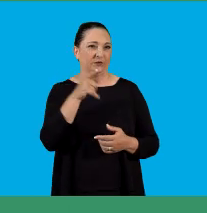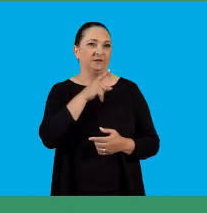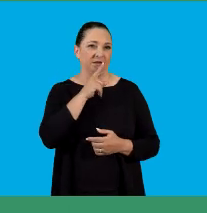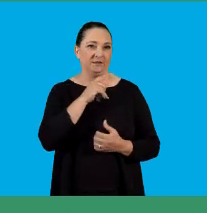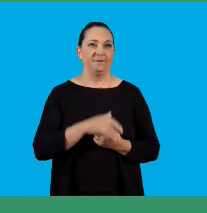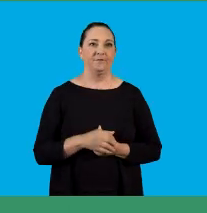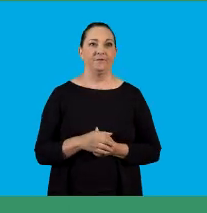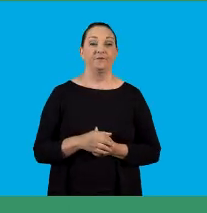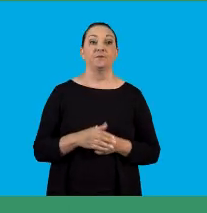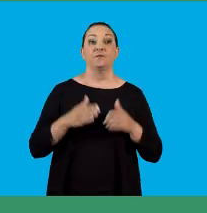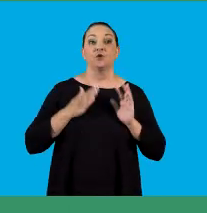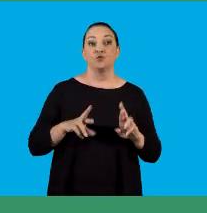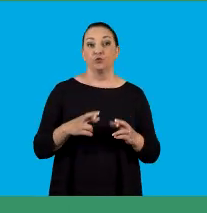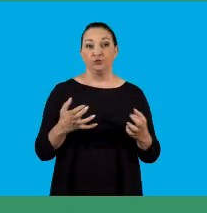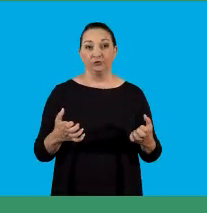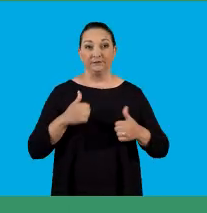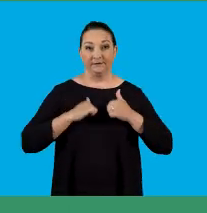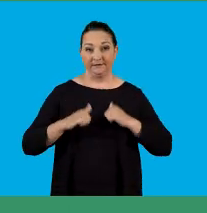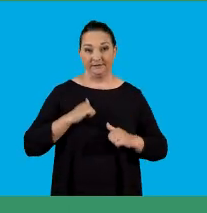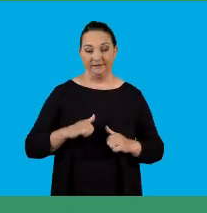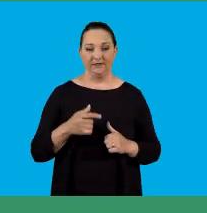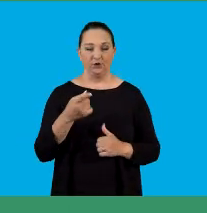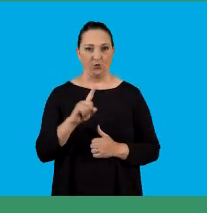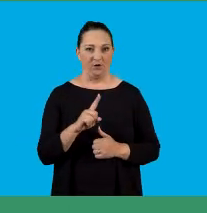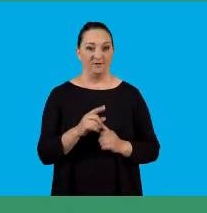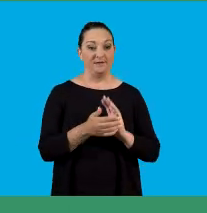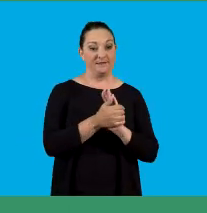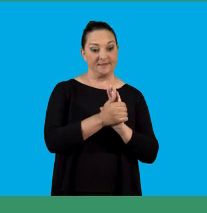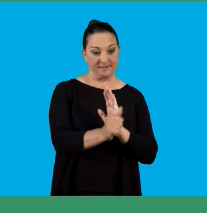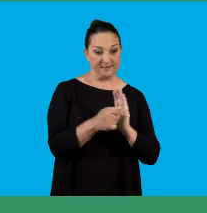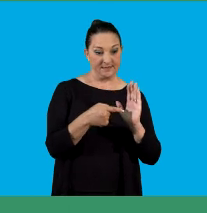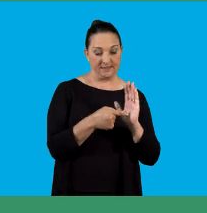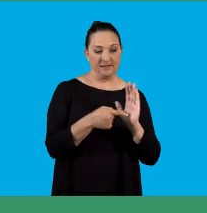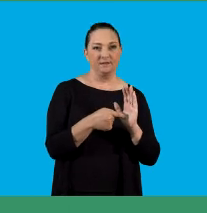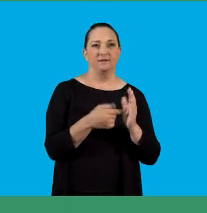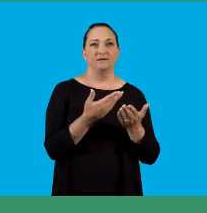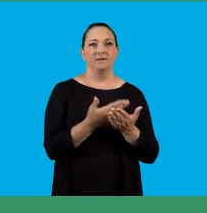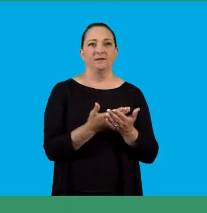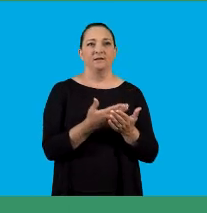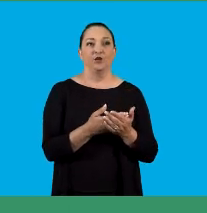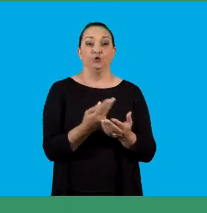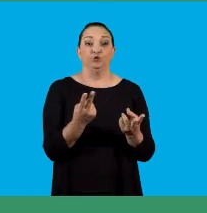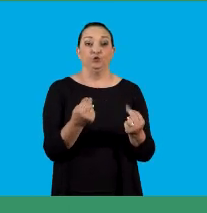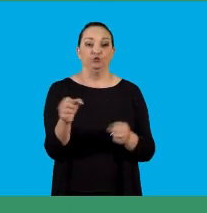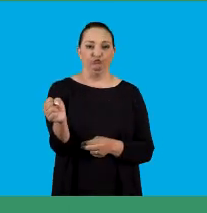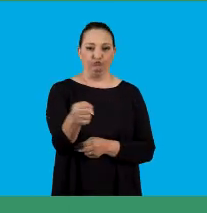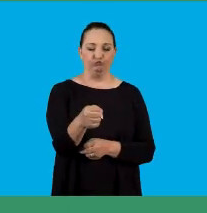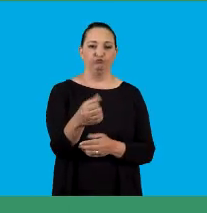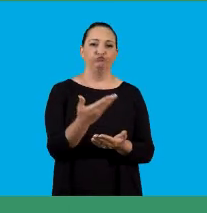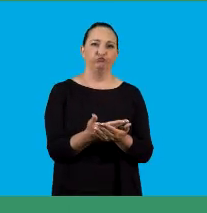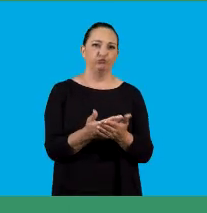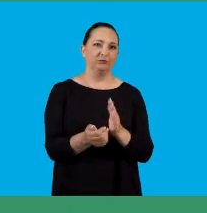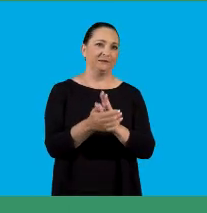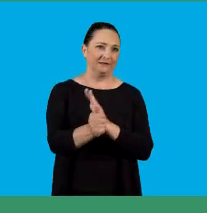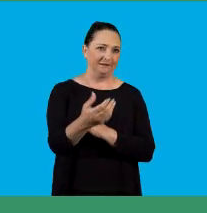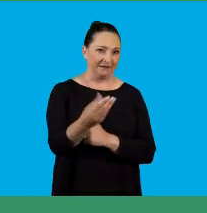human resources activity which ensures that the skills and competencies of newly appointed employees